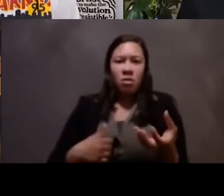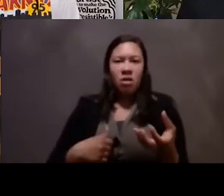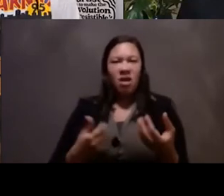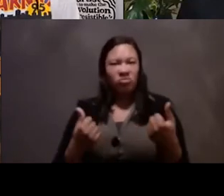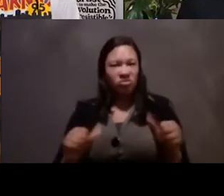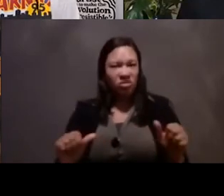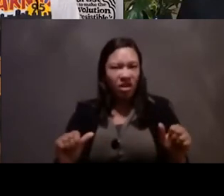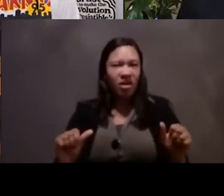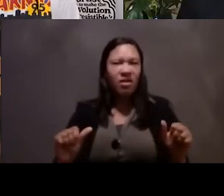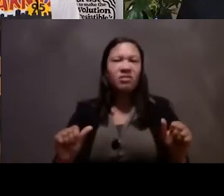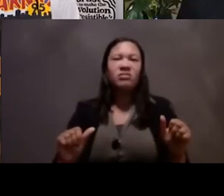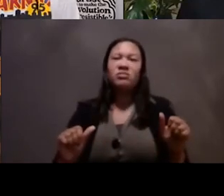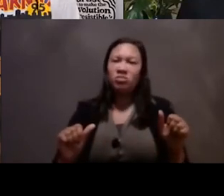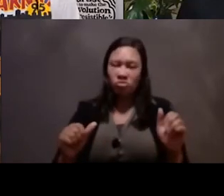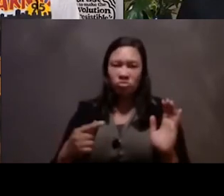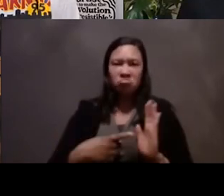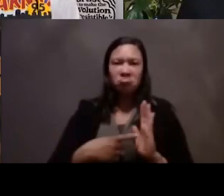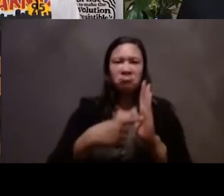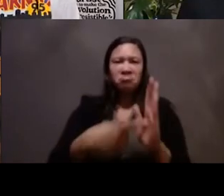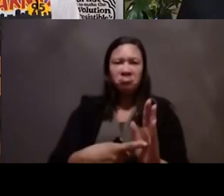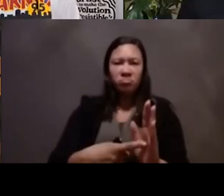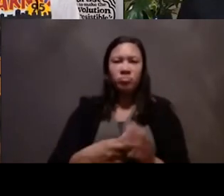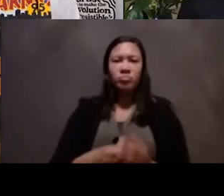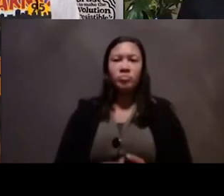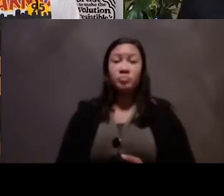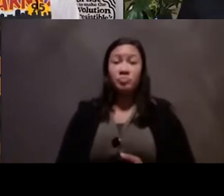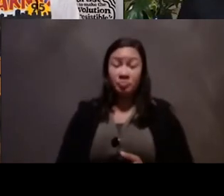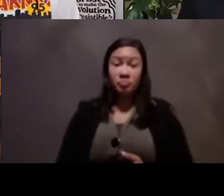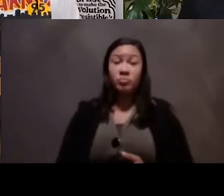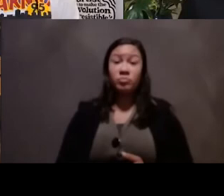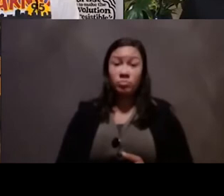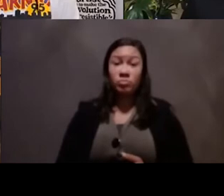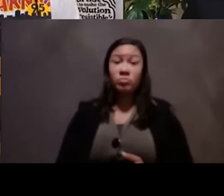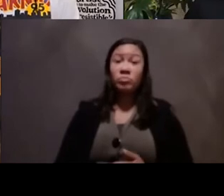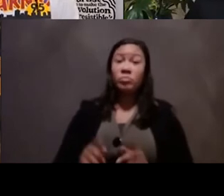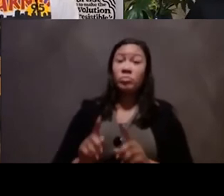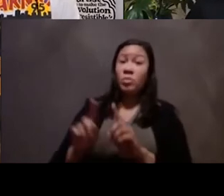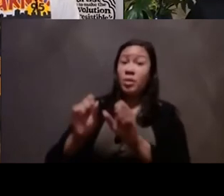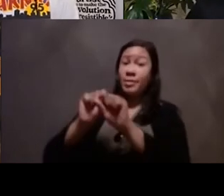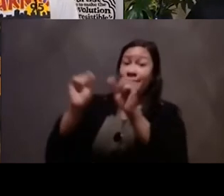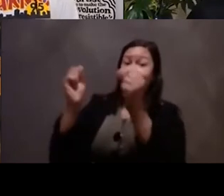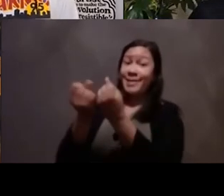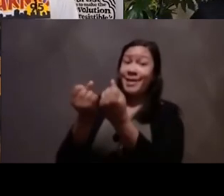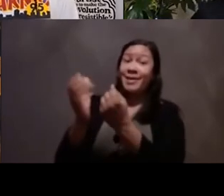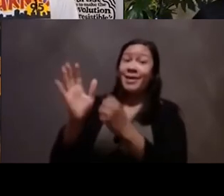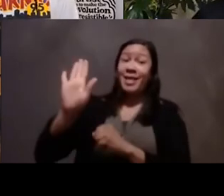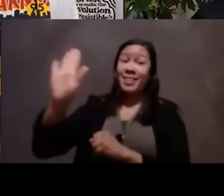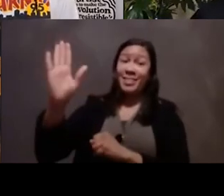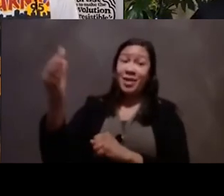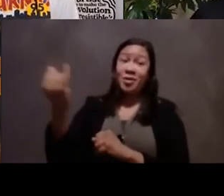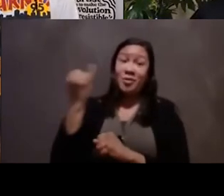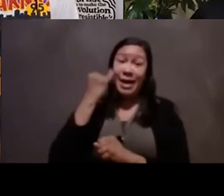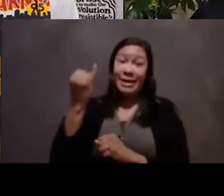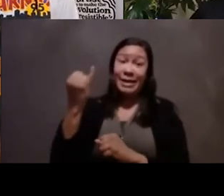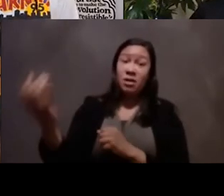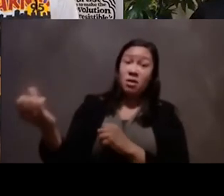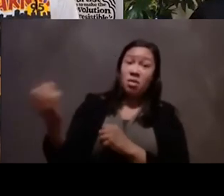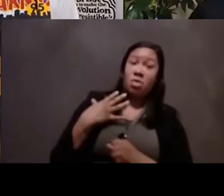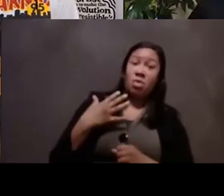I shed more and more of these like ideas of like martyrdom, I think, that